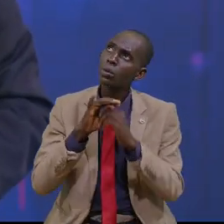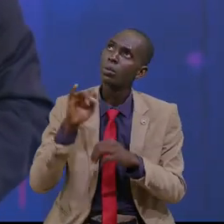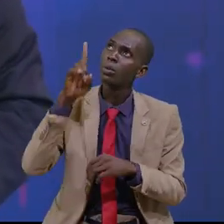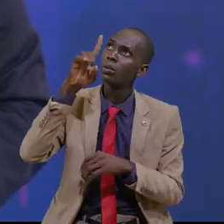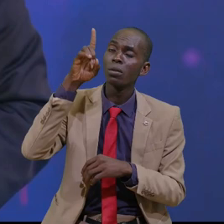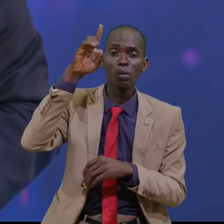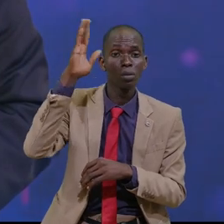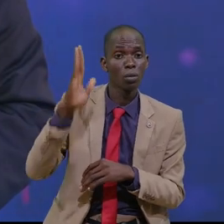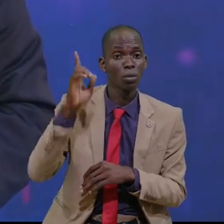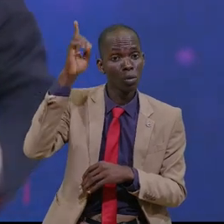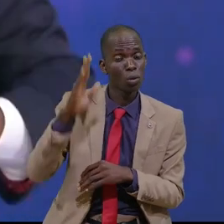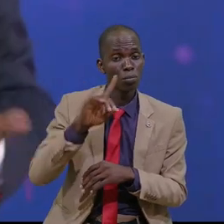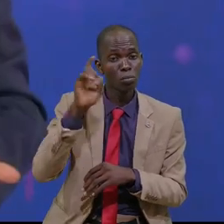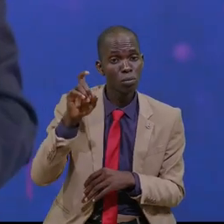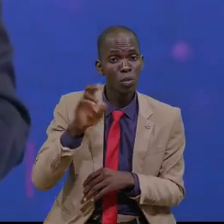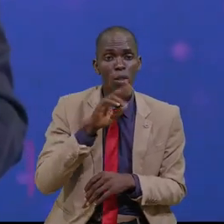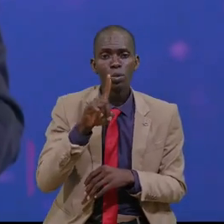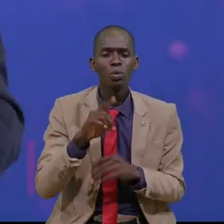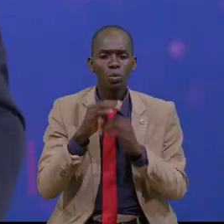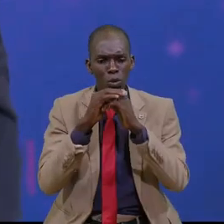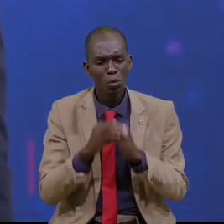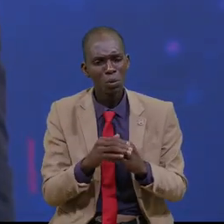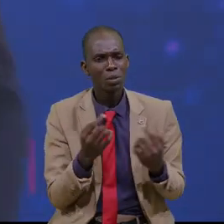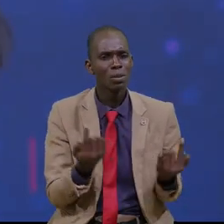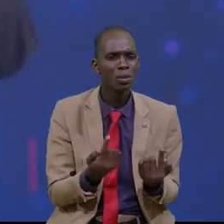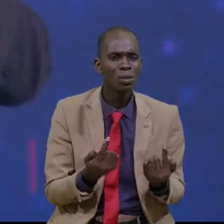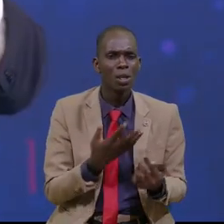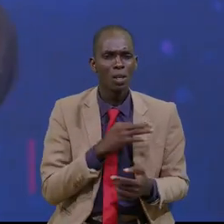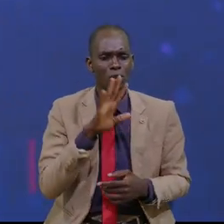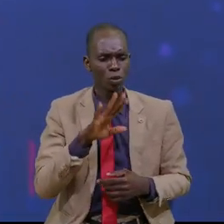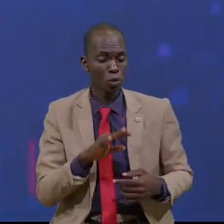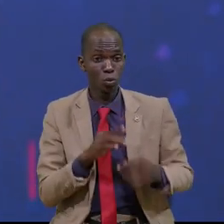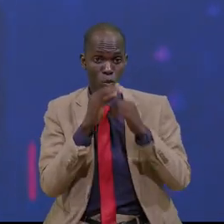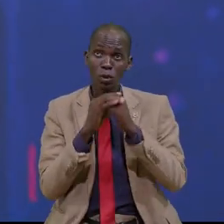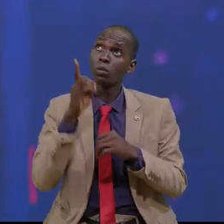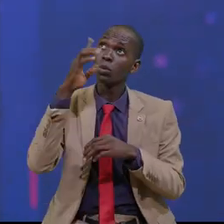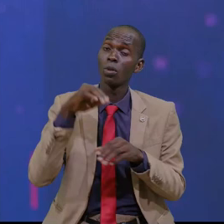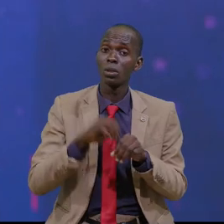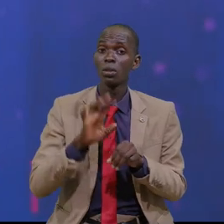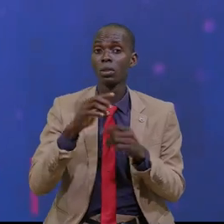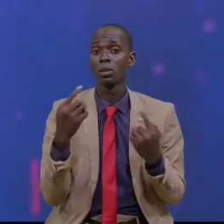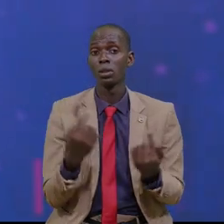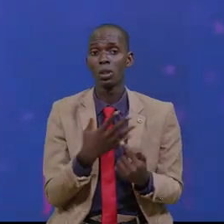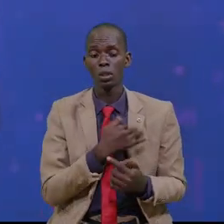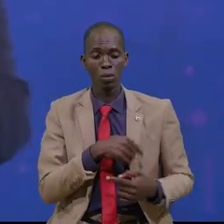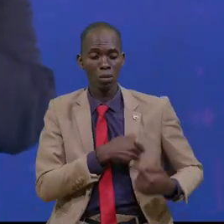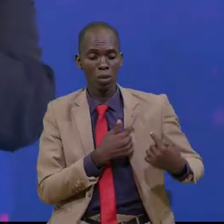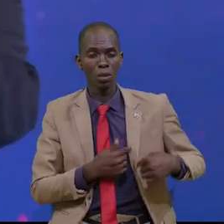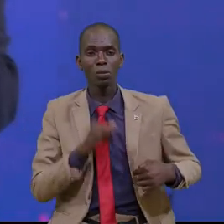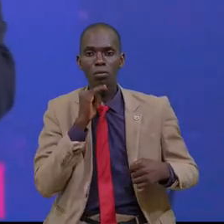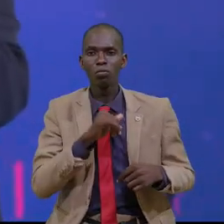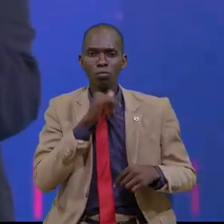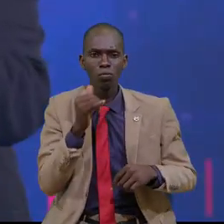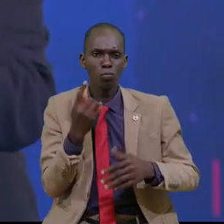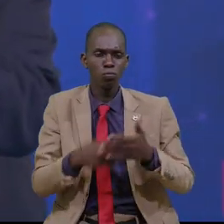for sin? And your conscience is not even pricked. It says, if we're going to serve him